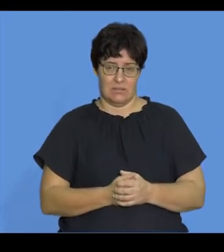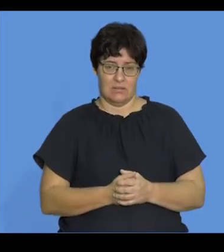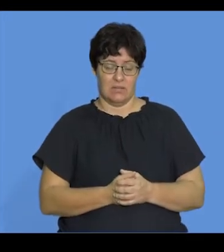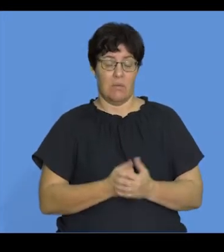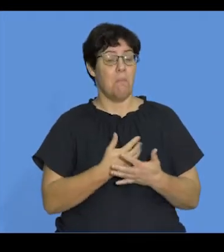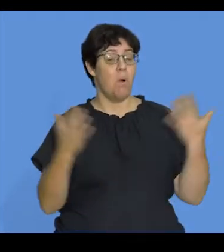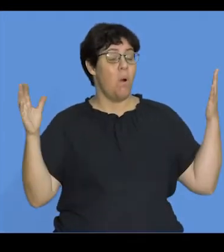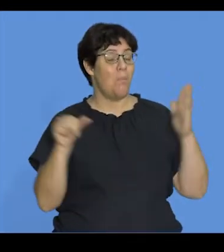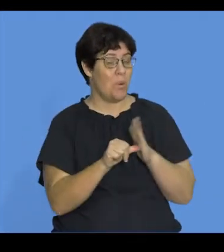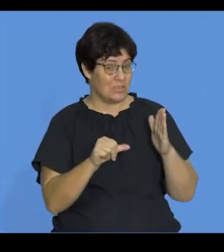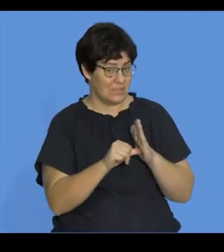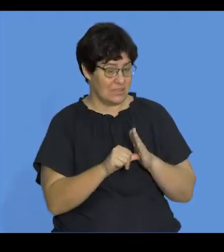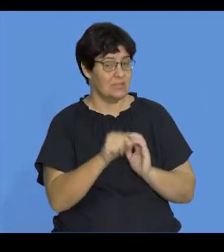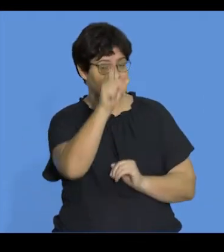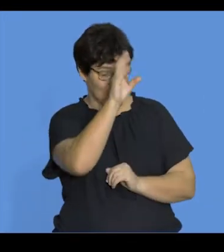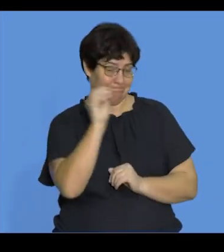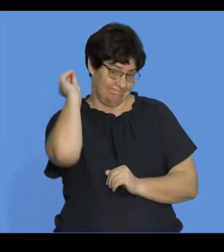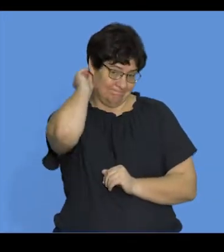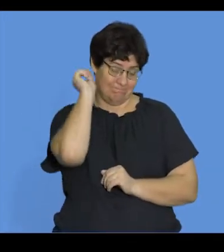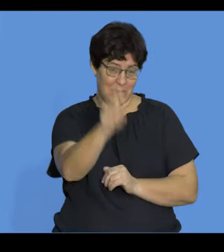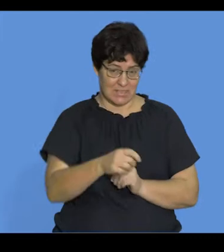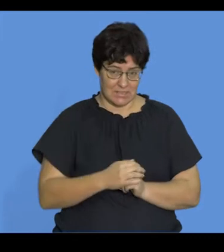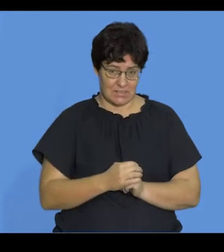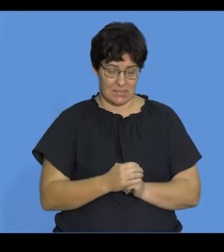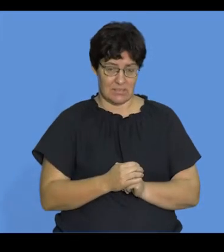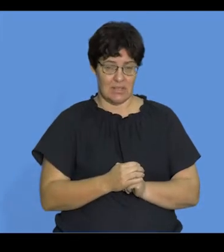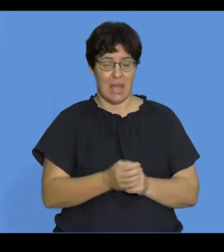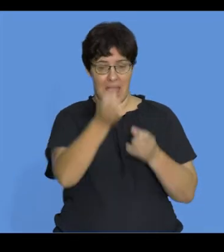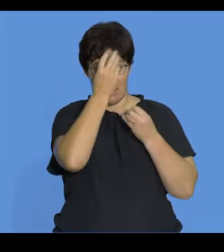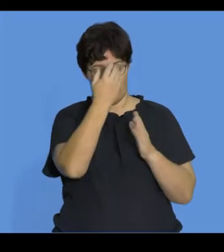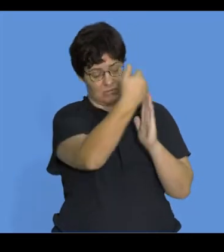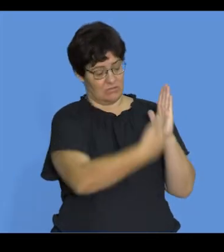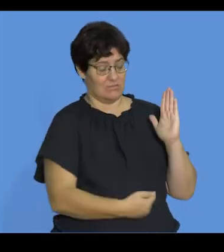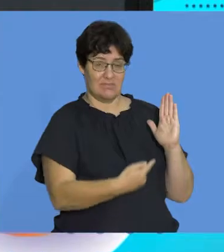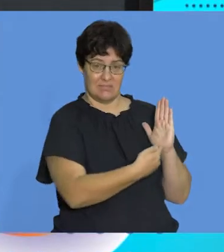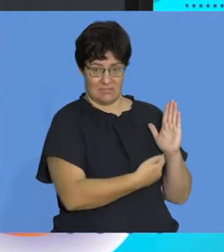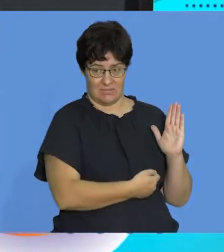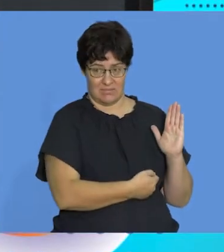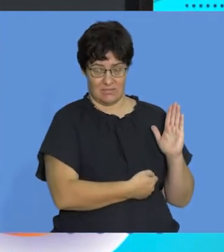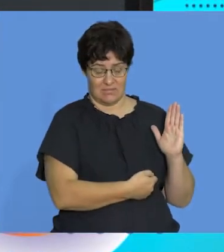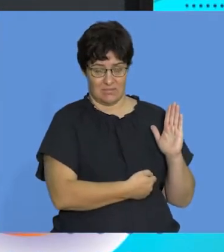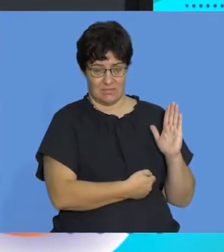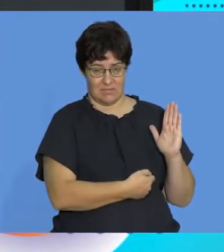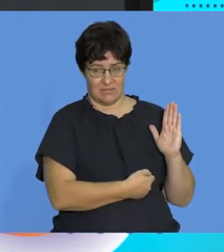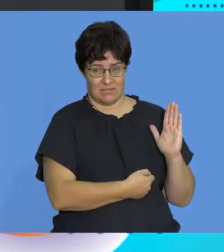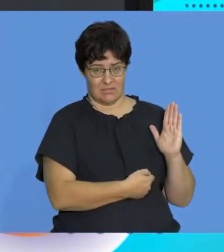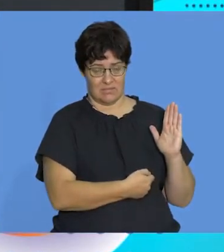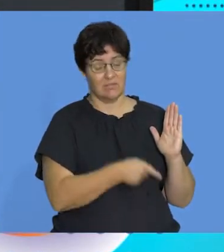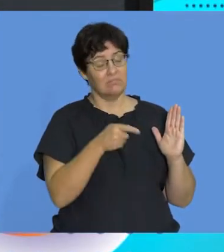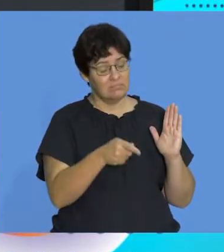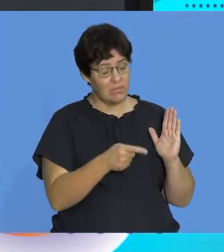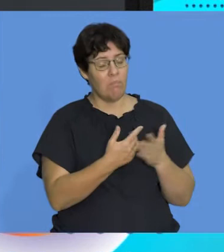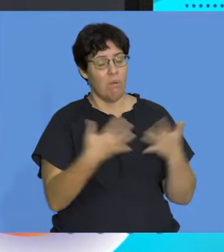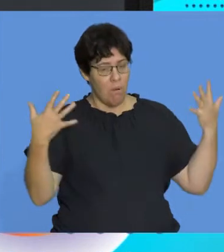most important thing that we also need to remind ourselves is the data sheet, right? So the data sheet forms, a most important part